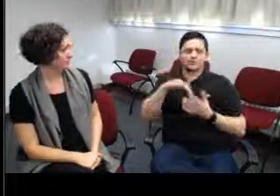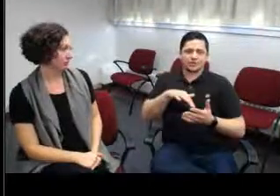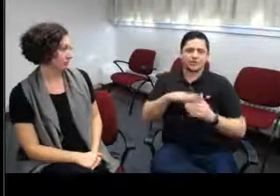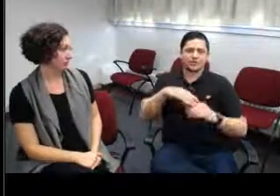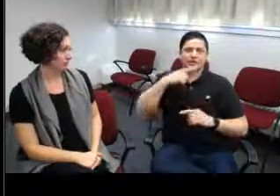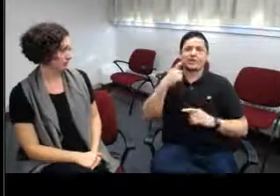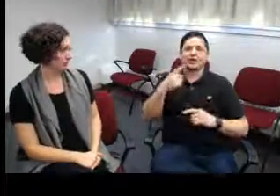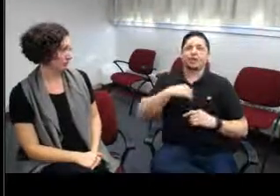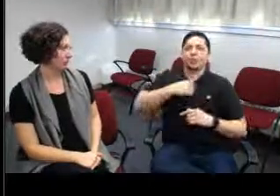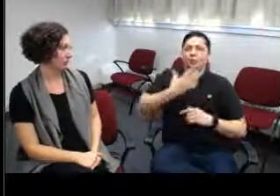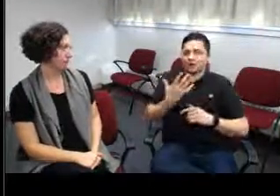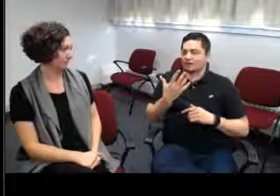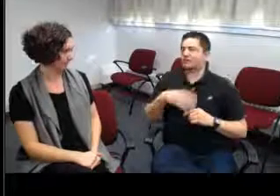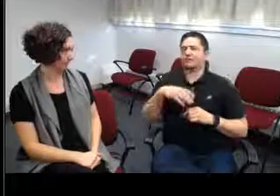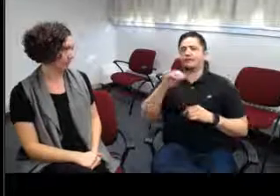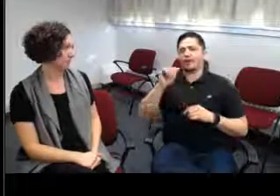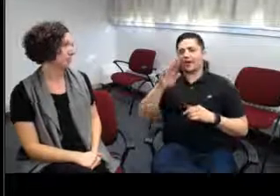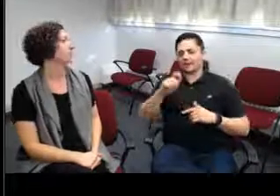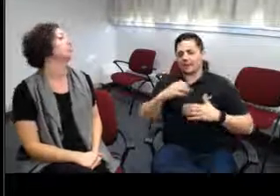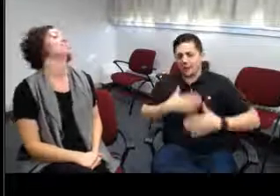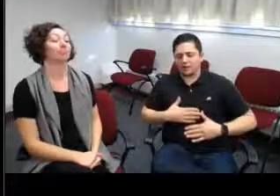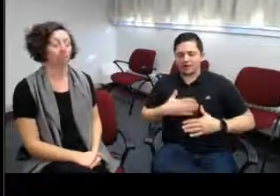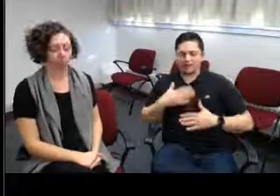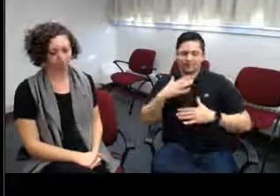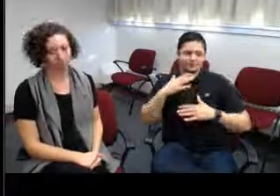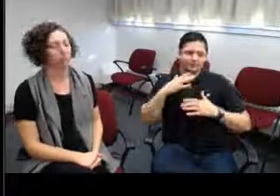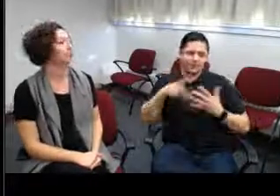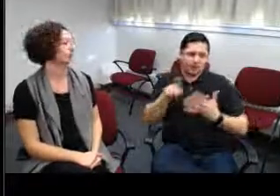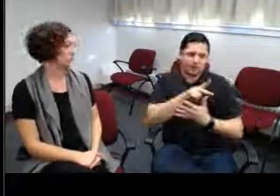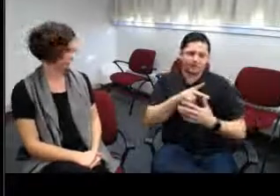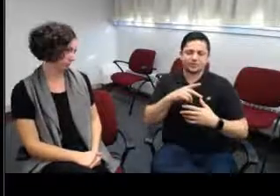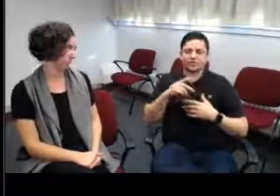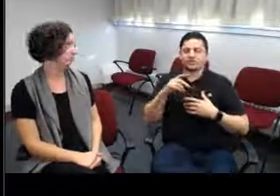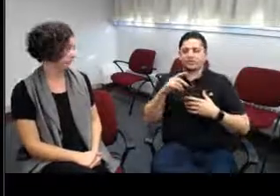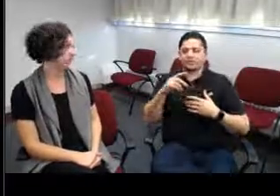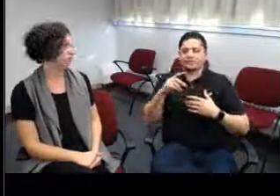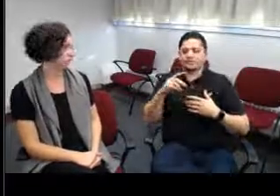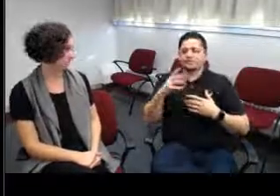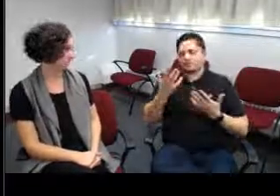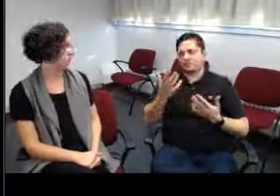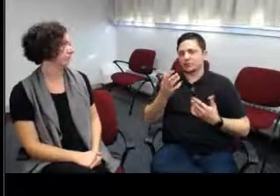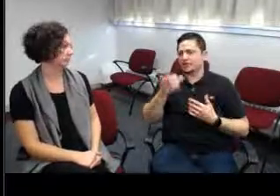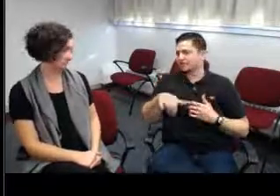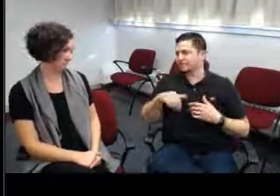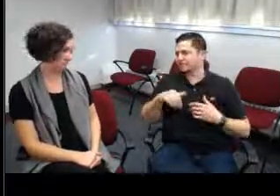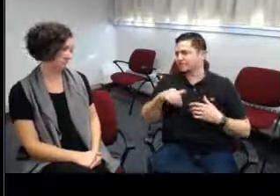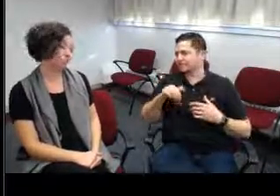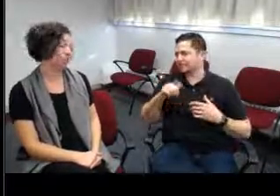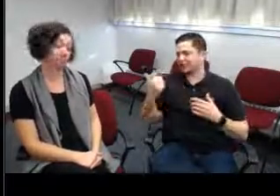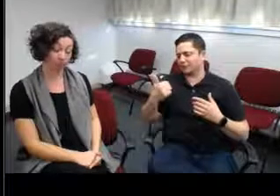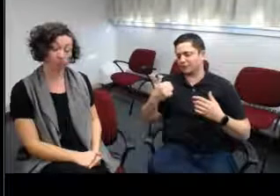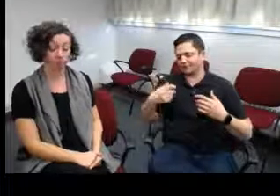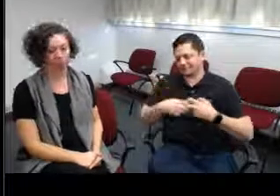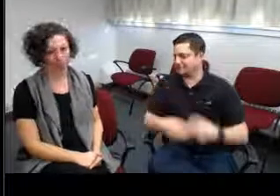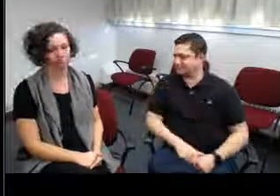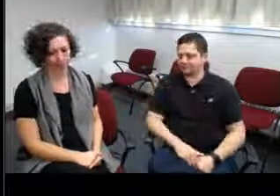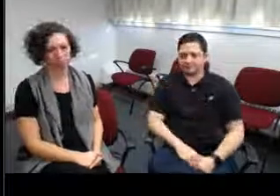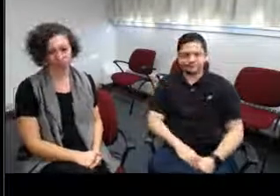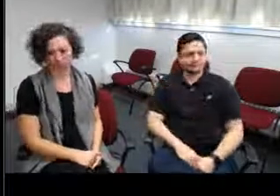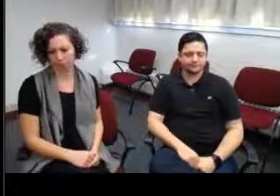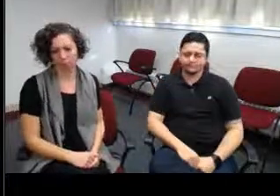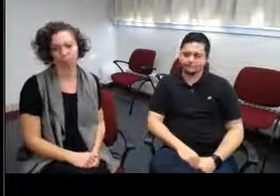evidence-based treatments are studied on not only a hearing population, but also typically white,